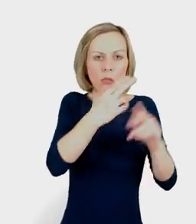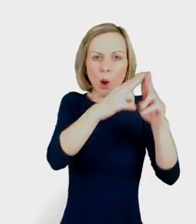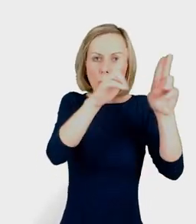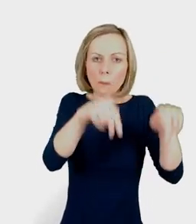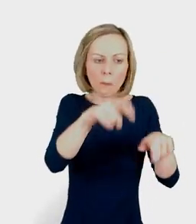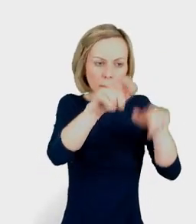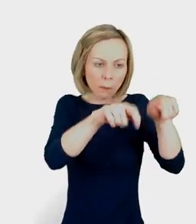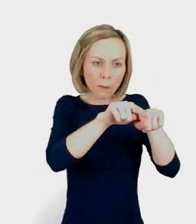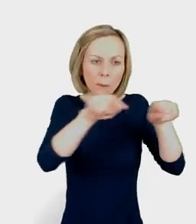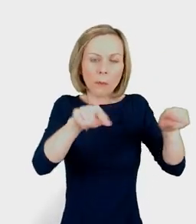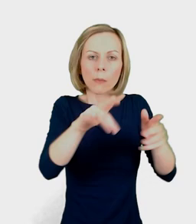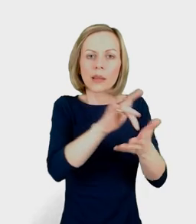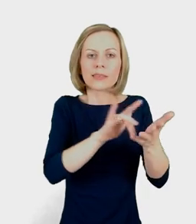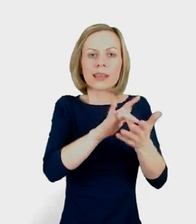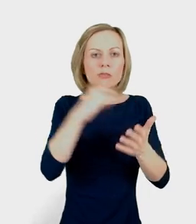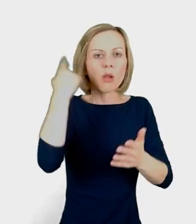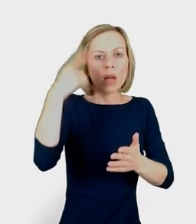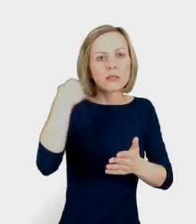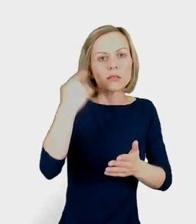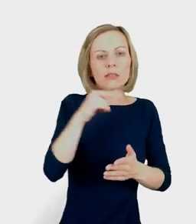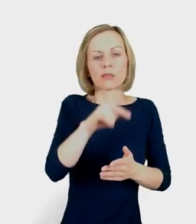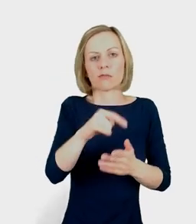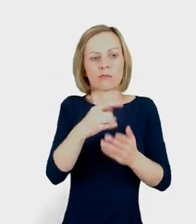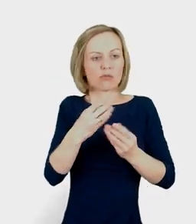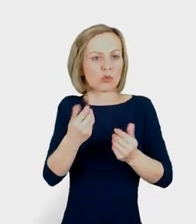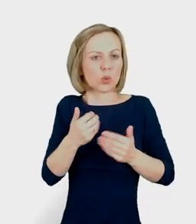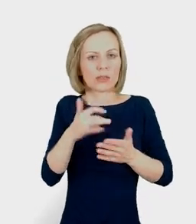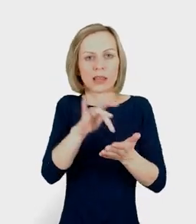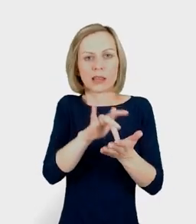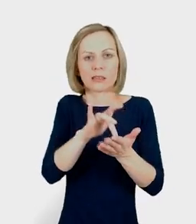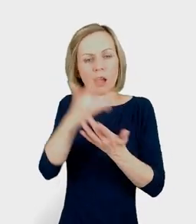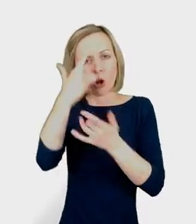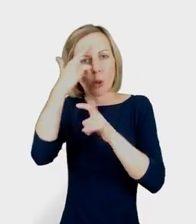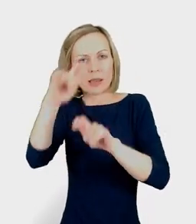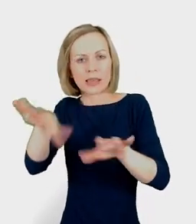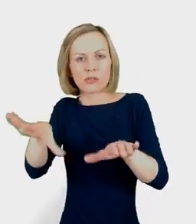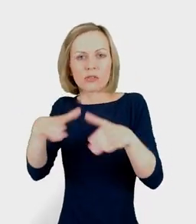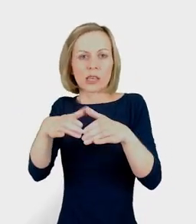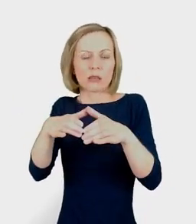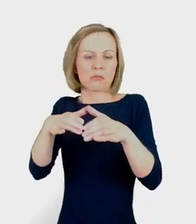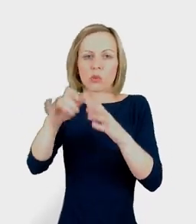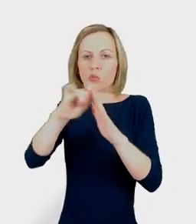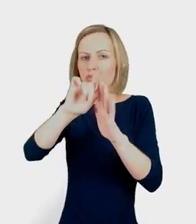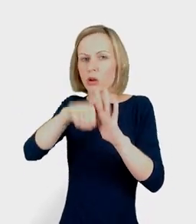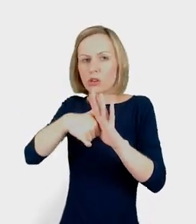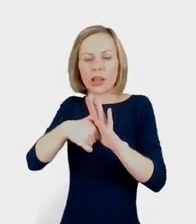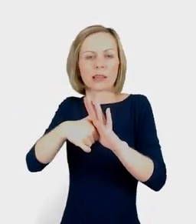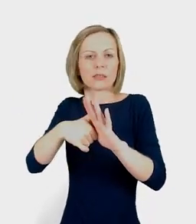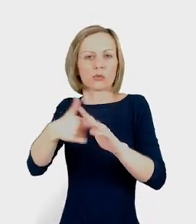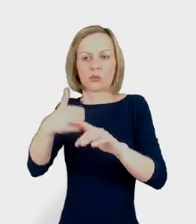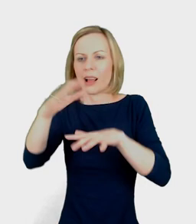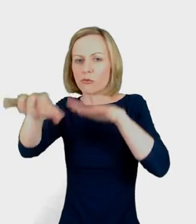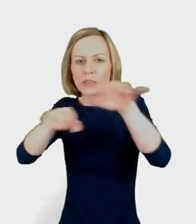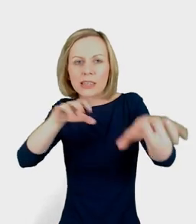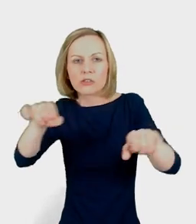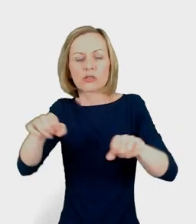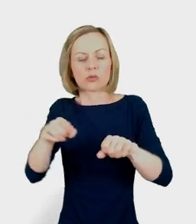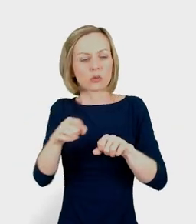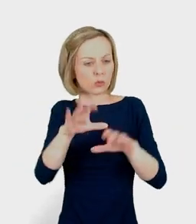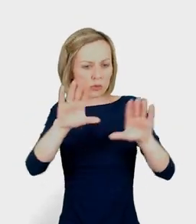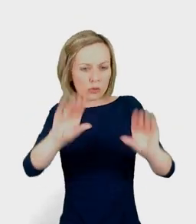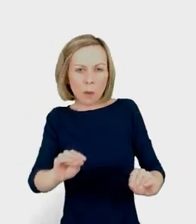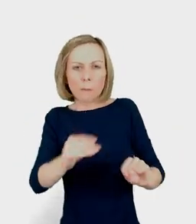an outreach team, various accommodation projects, and various other support projects to prevent homelessness in the first